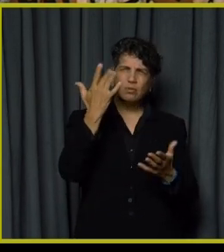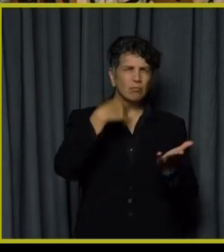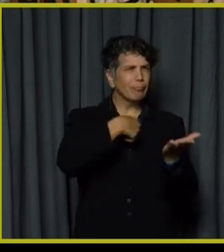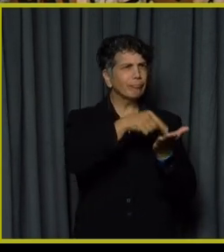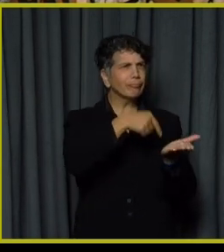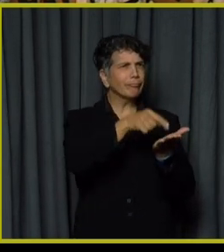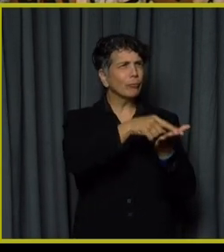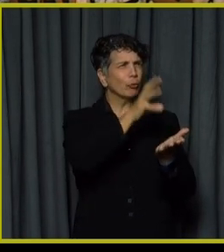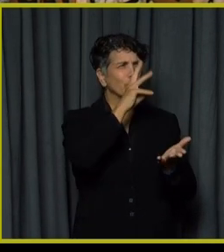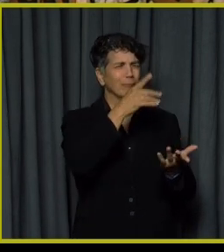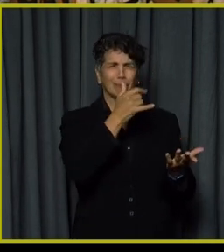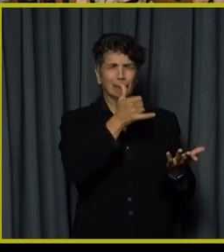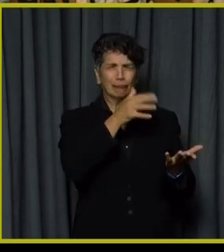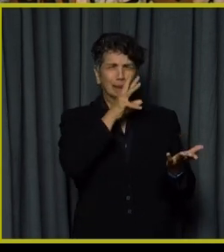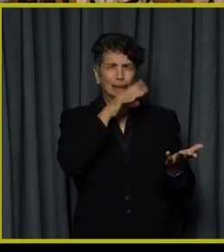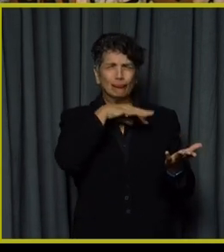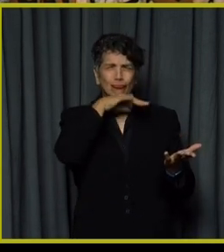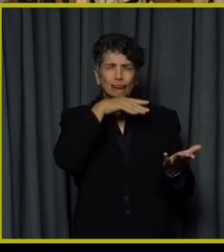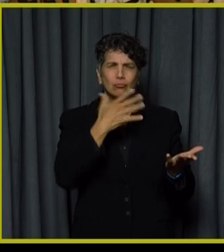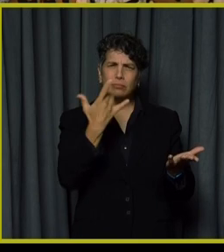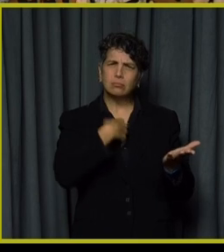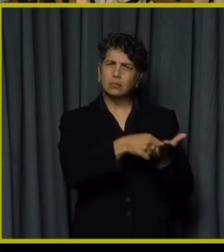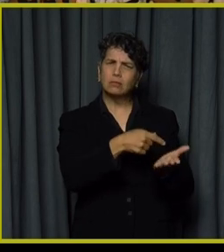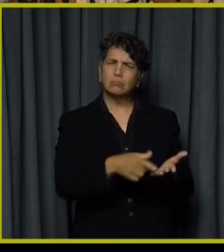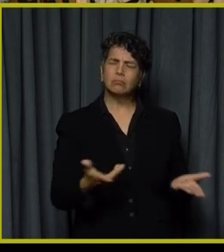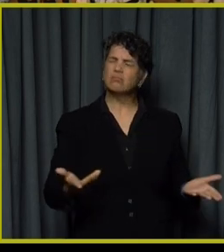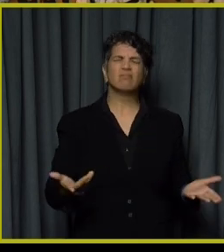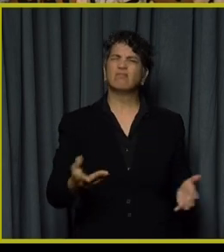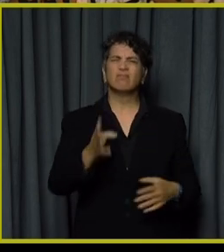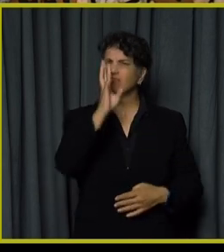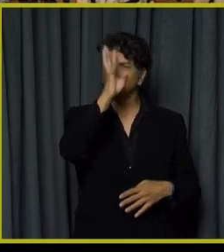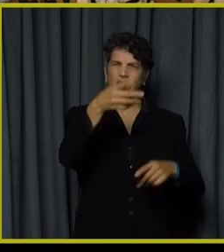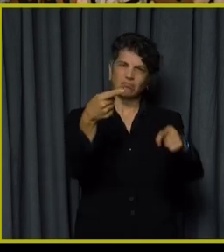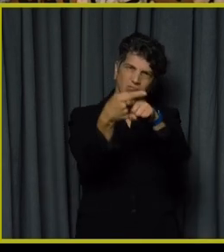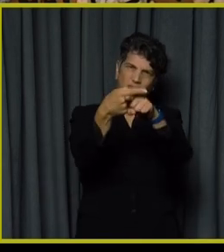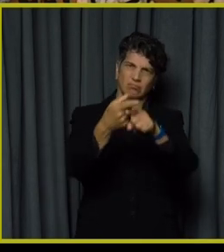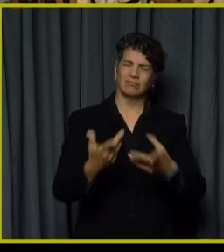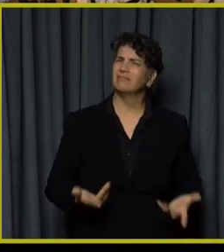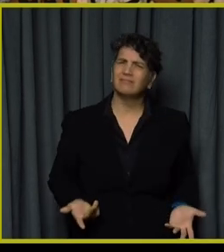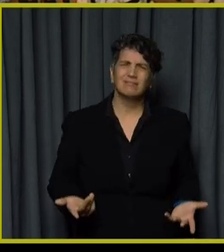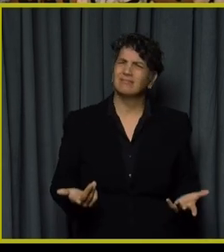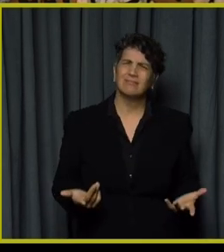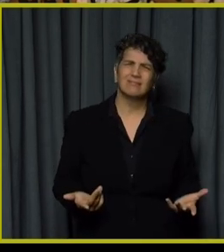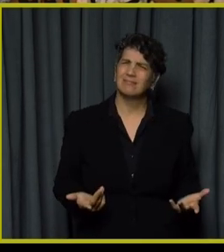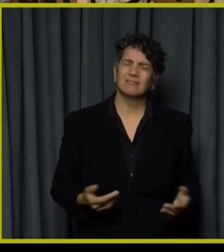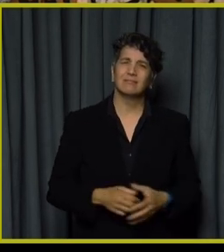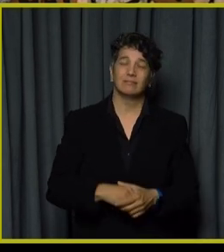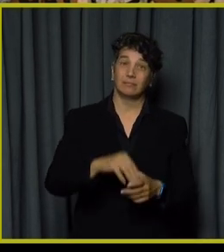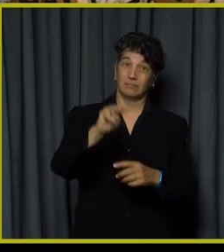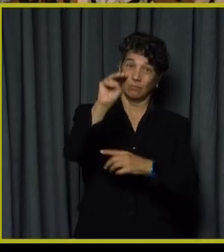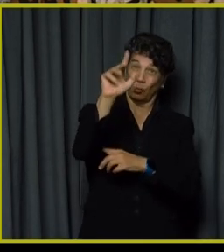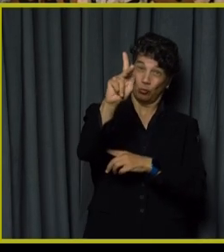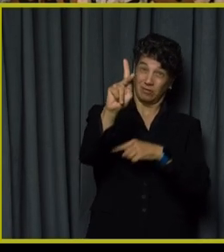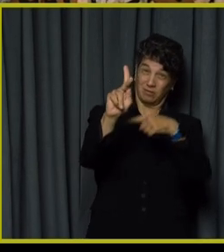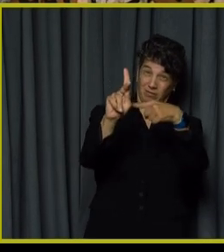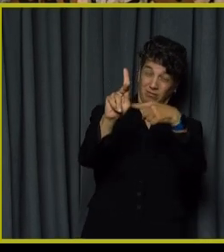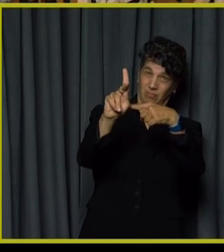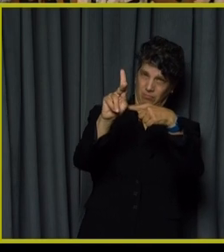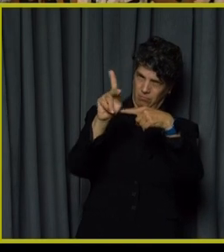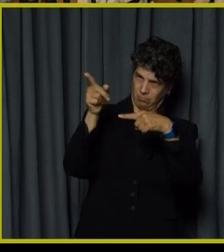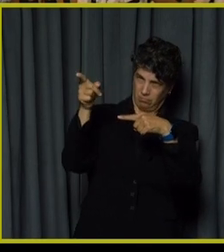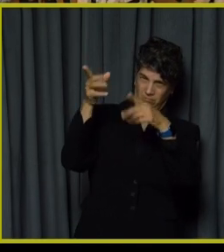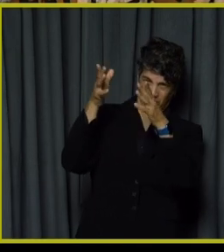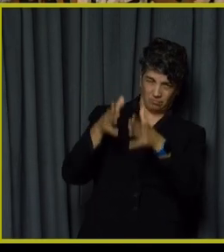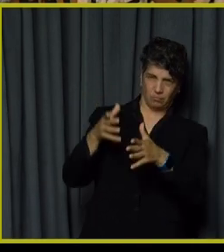because they ain't gonna turn out right. But the bottom line on that is, when Dr. King was raising questions of the economic structure, a